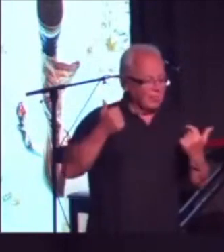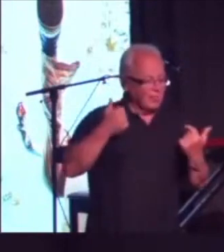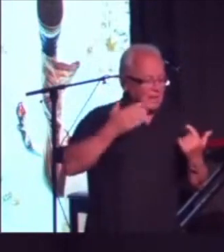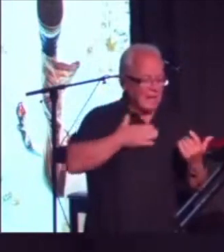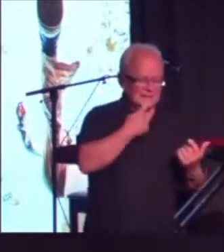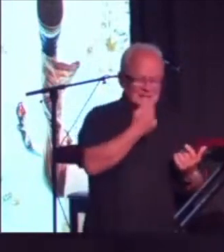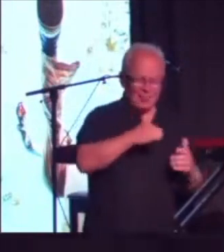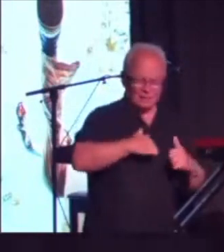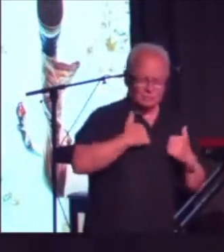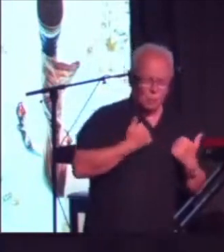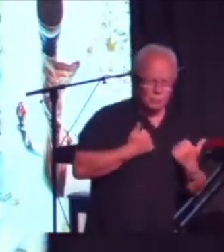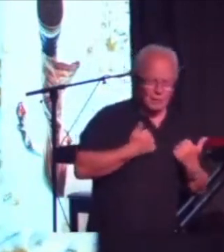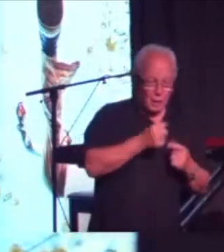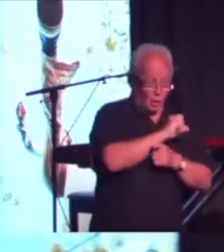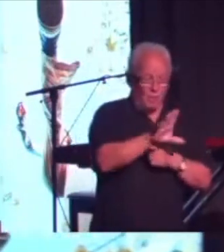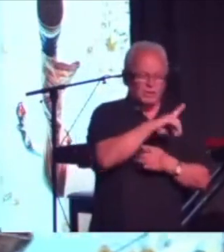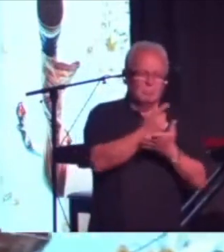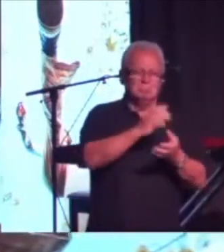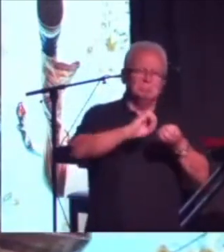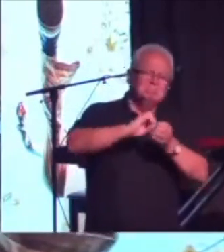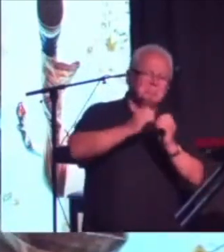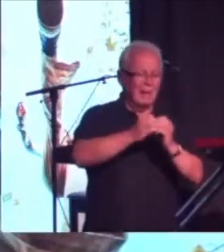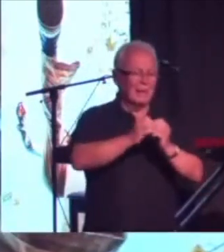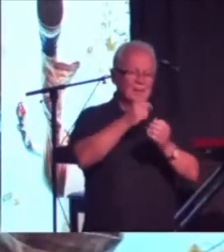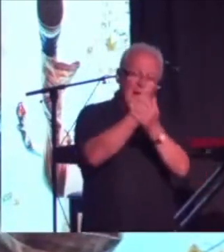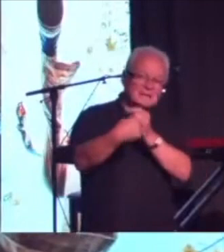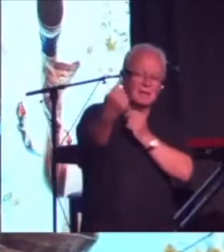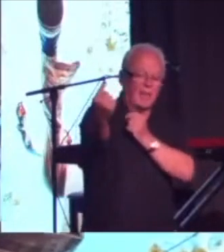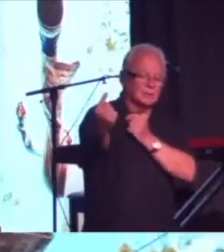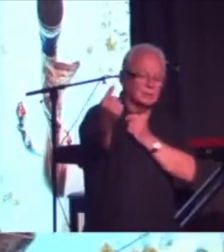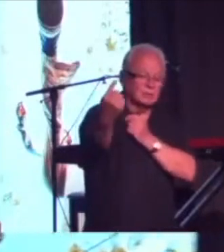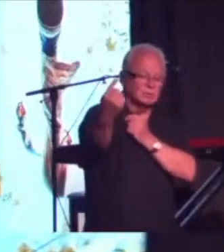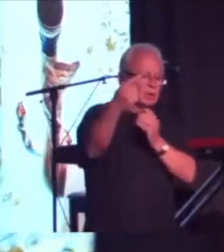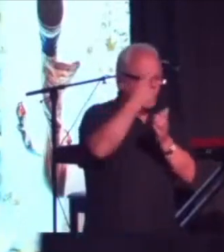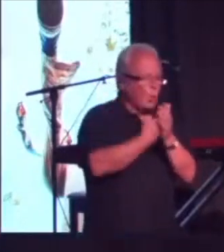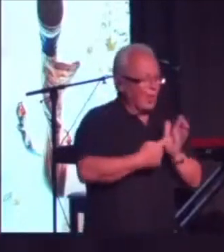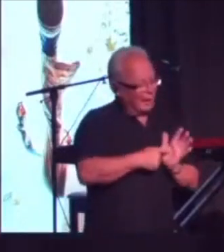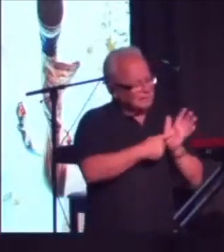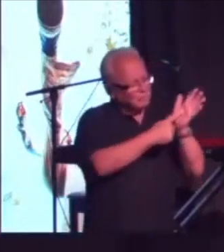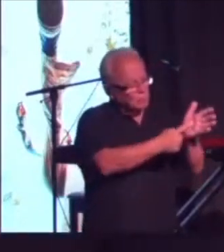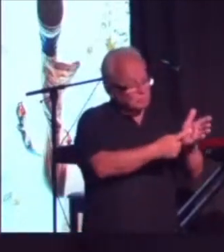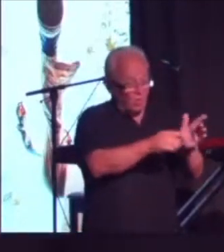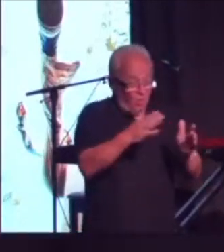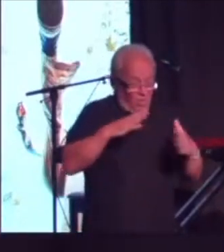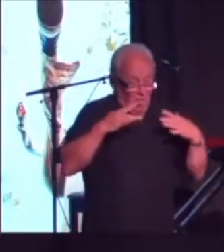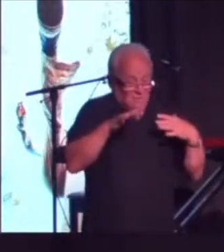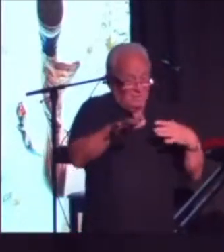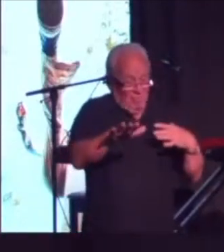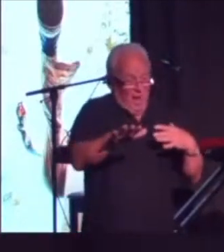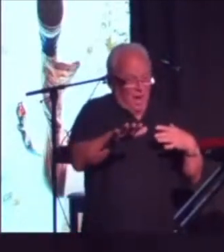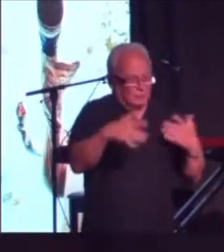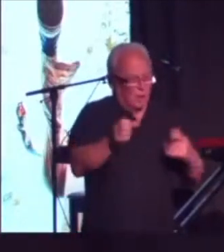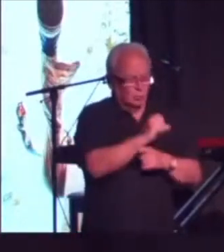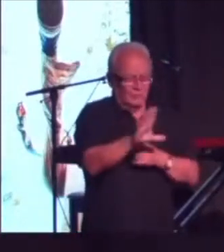has not so much caused loneliness and isolation as much as it's exposed it. It's exposed it. You see, relationships based